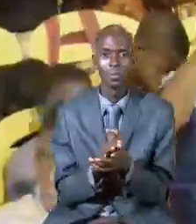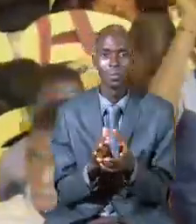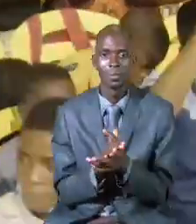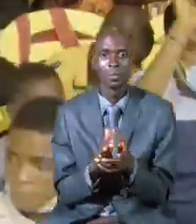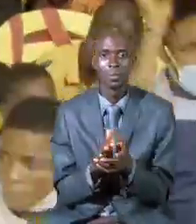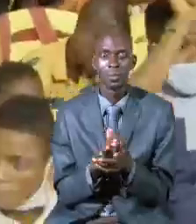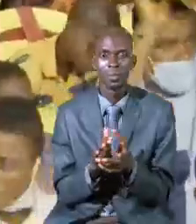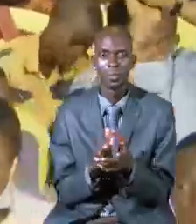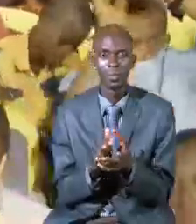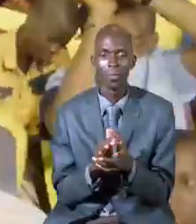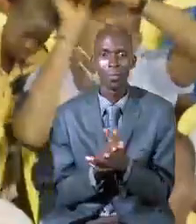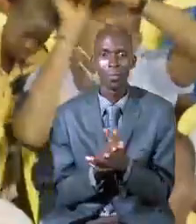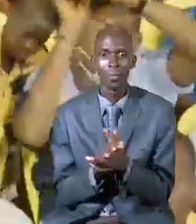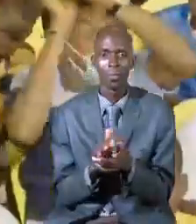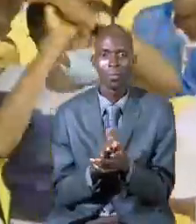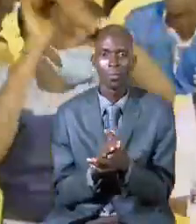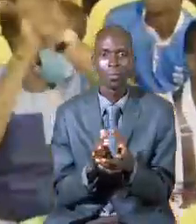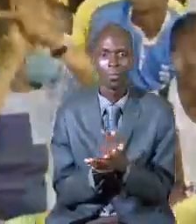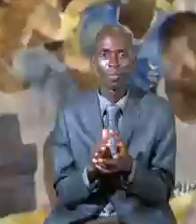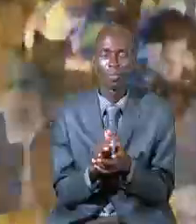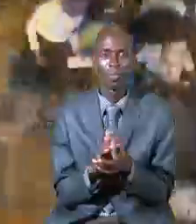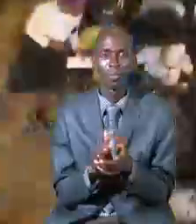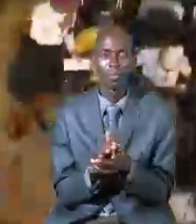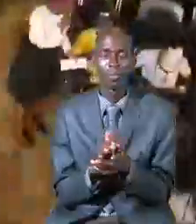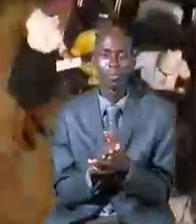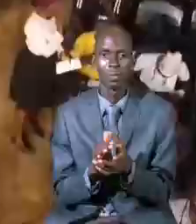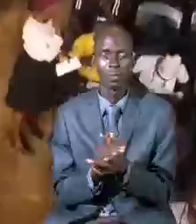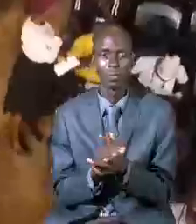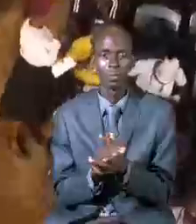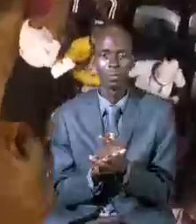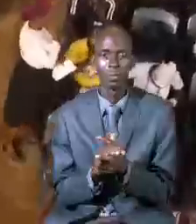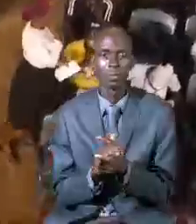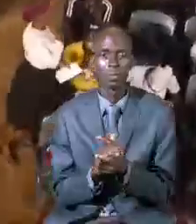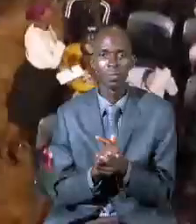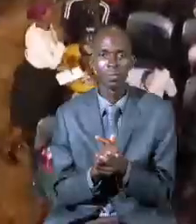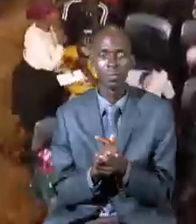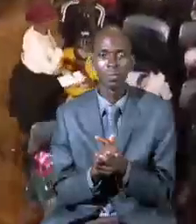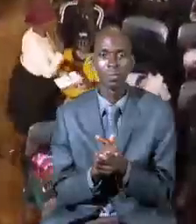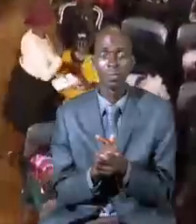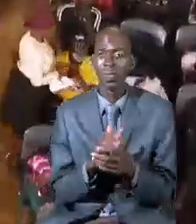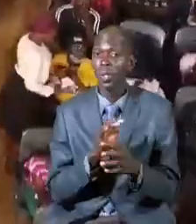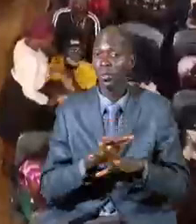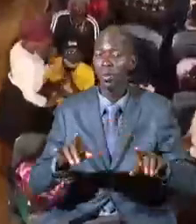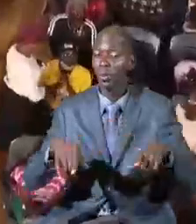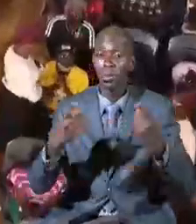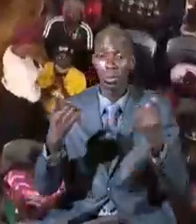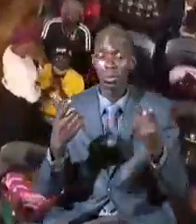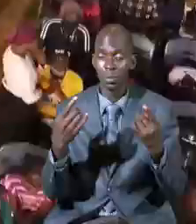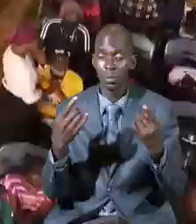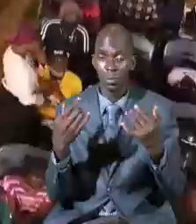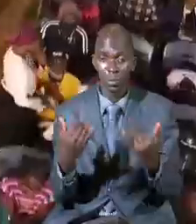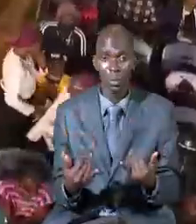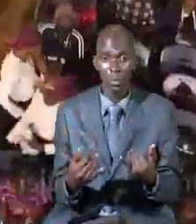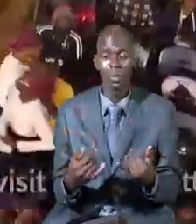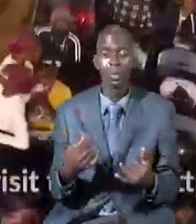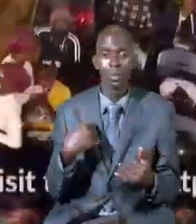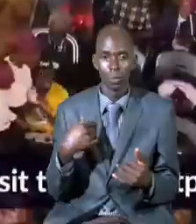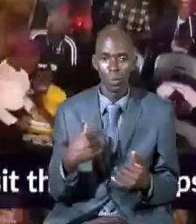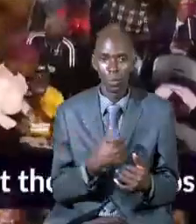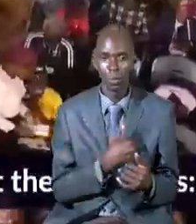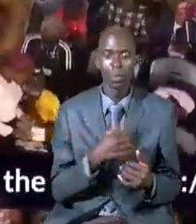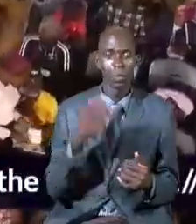A minister will help us during this counseling period. Don't go yet. We're going to be brief about it.